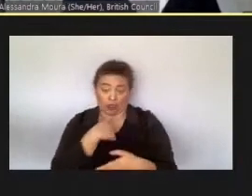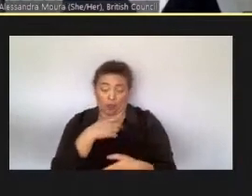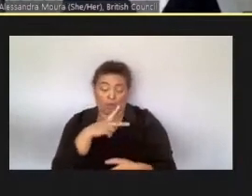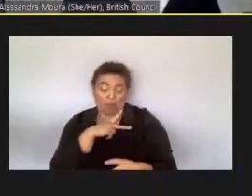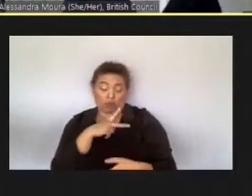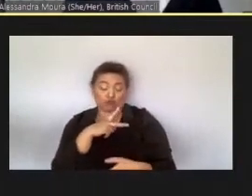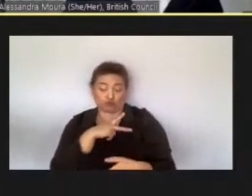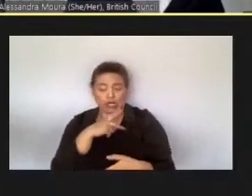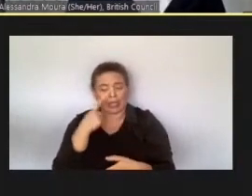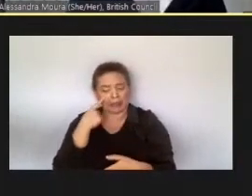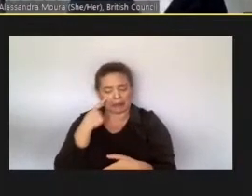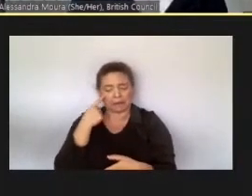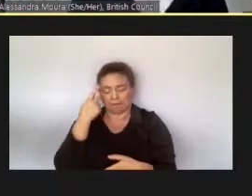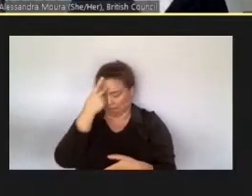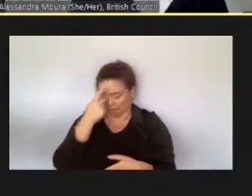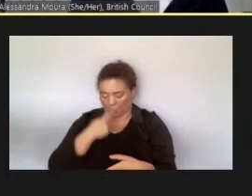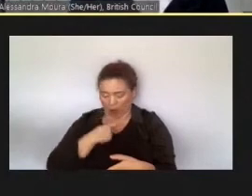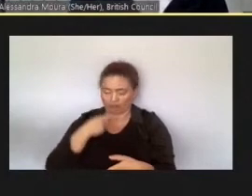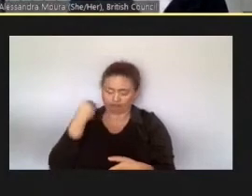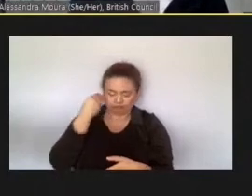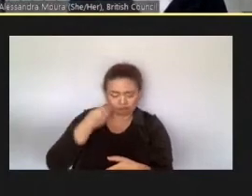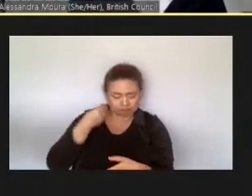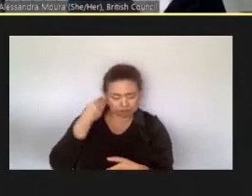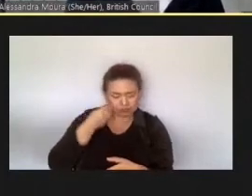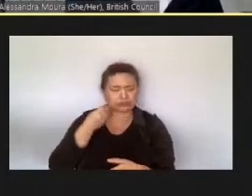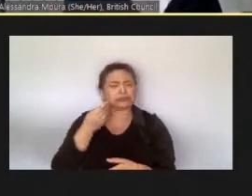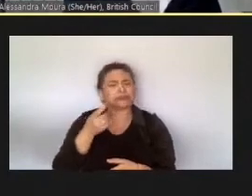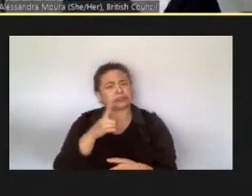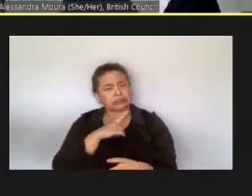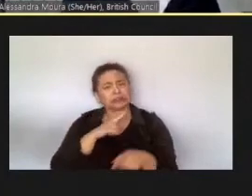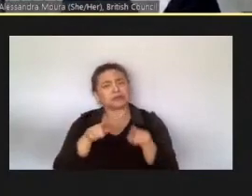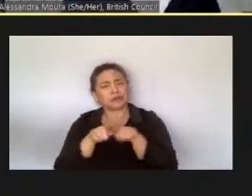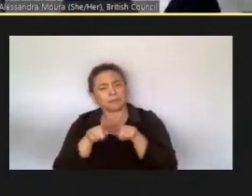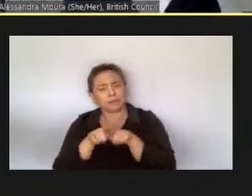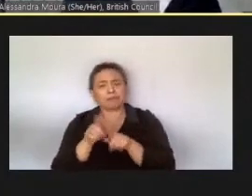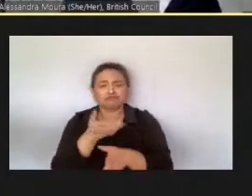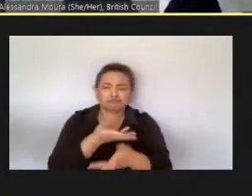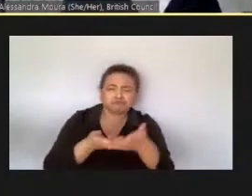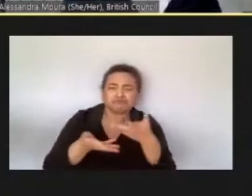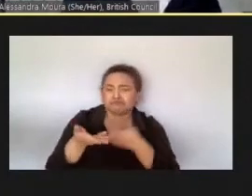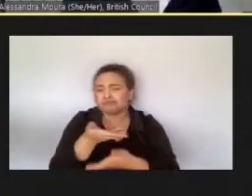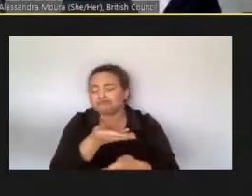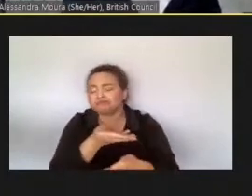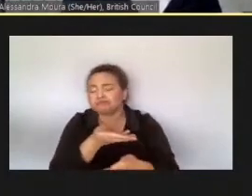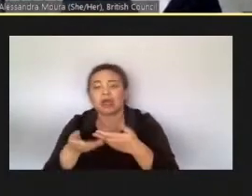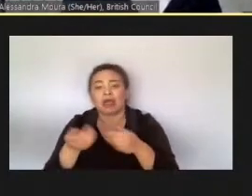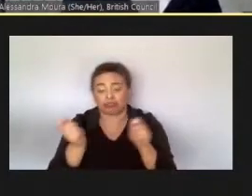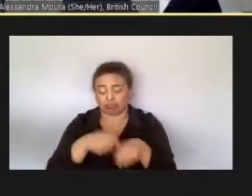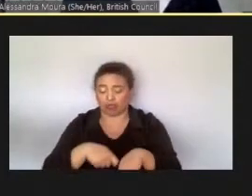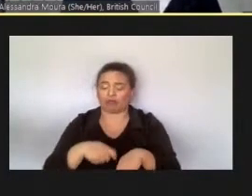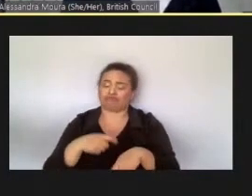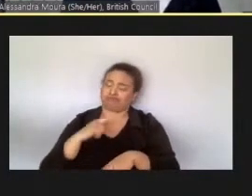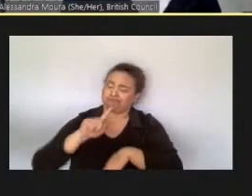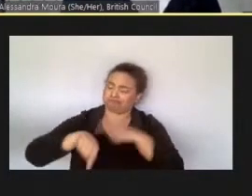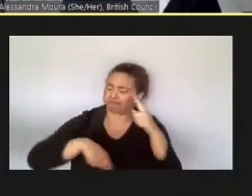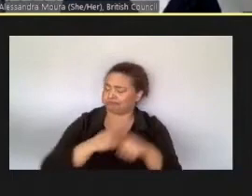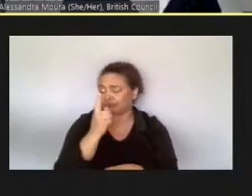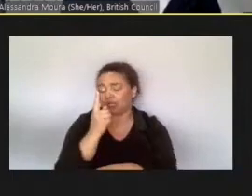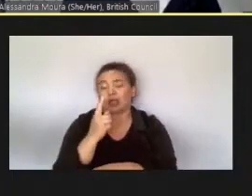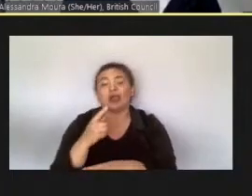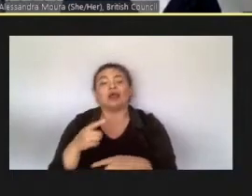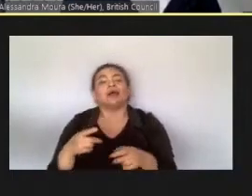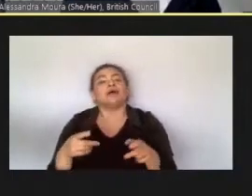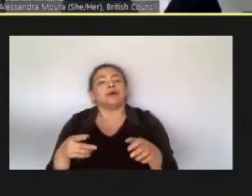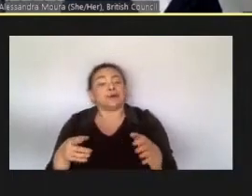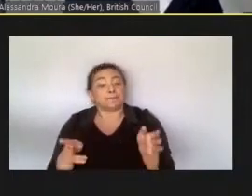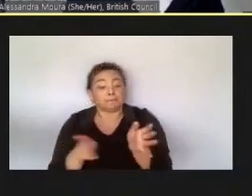other teachers in your institutions. Teacher development takes place when teachers working as individuals